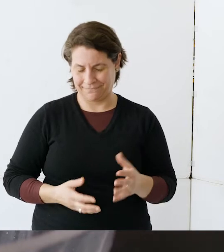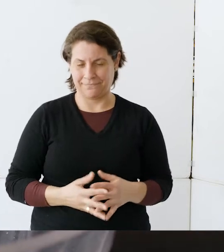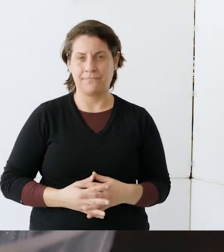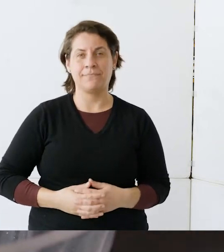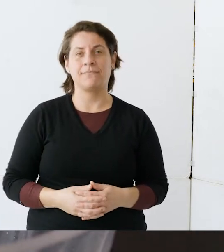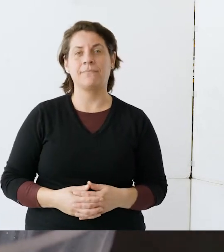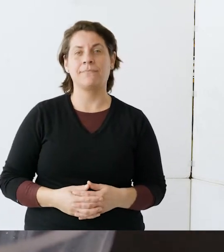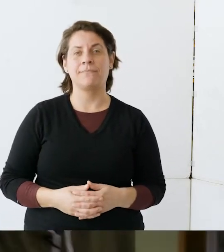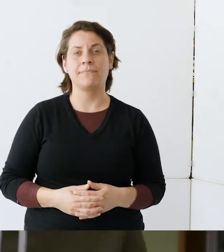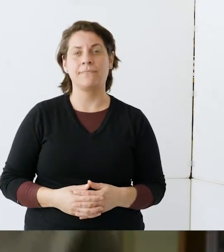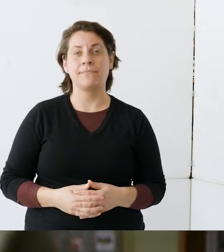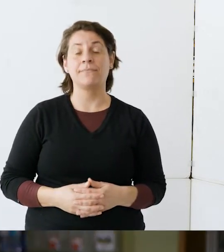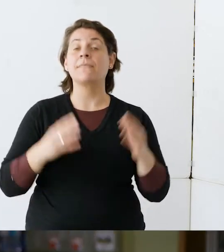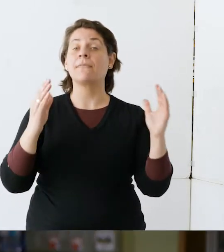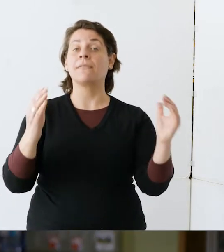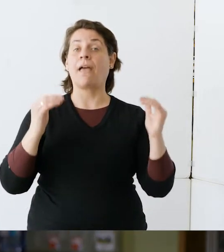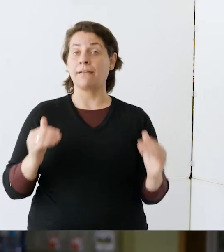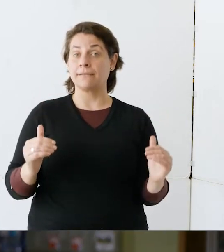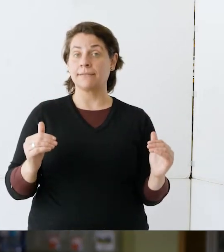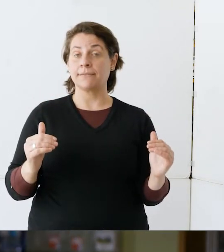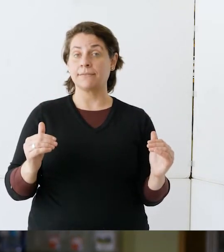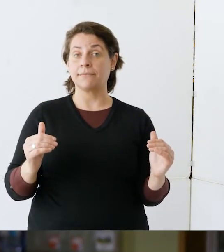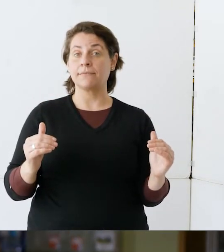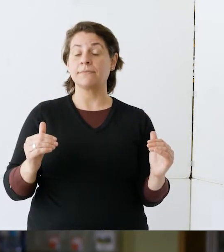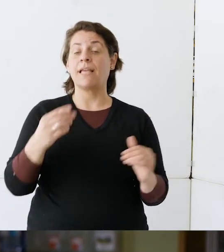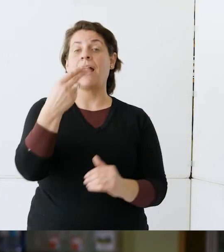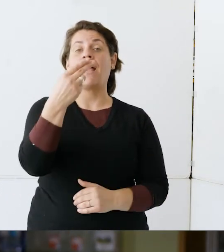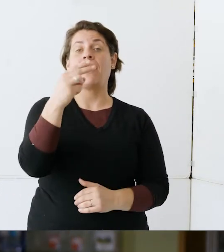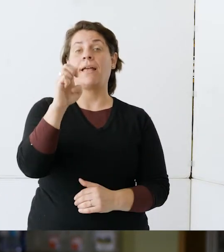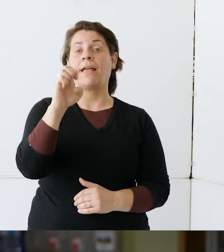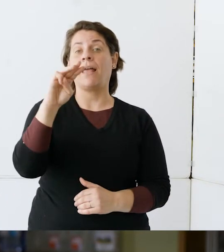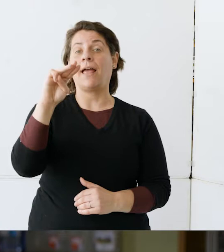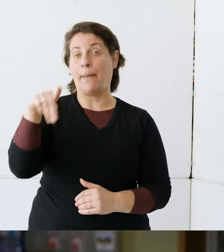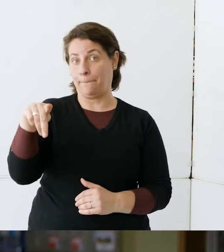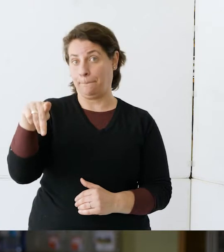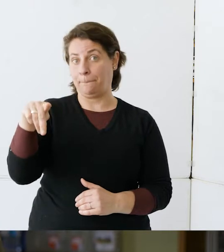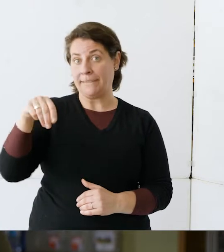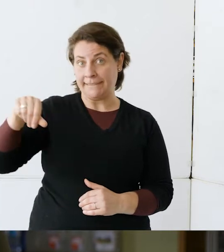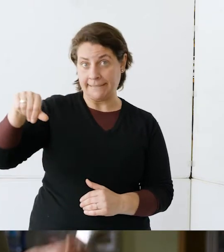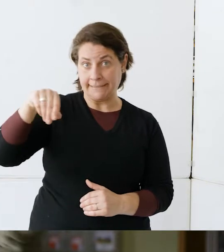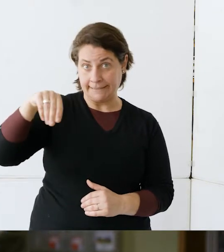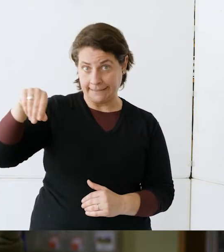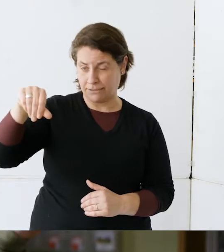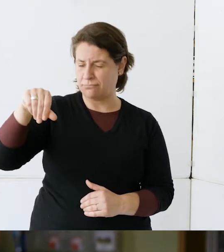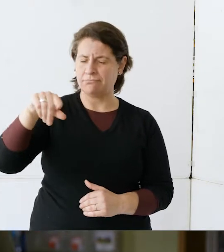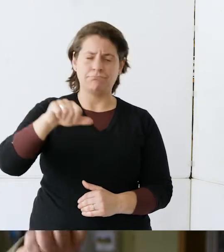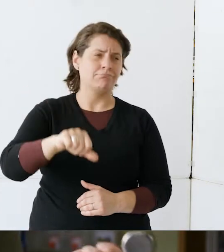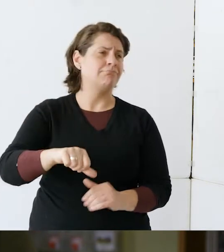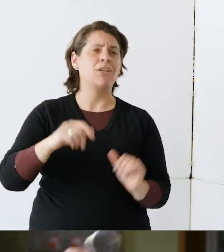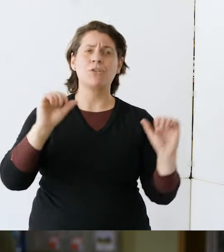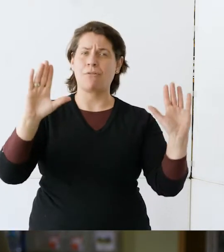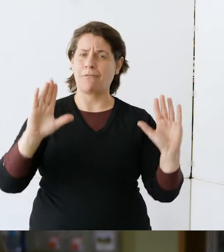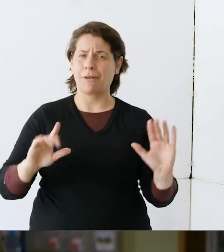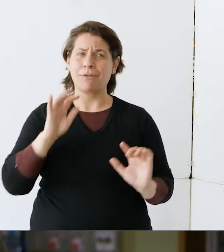of sesame seed. The next one are hemp seeds. And these are